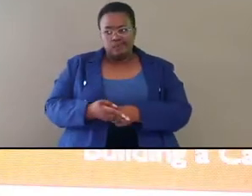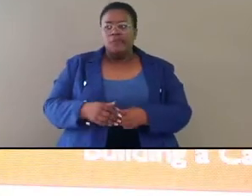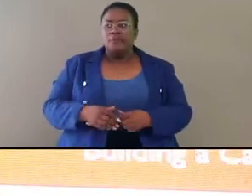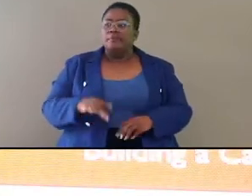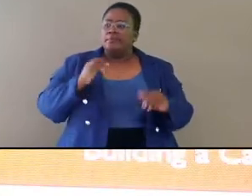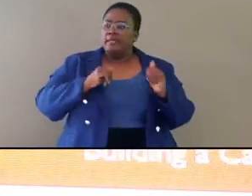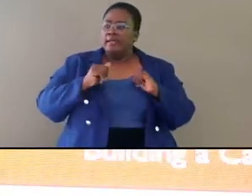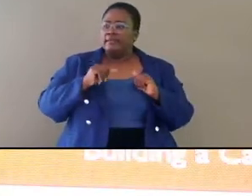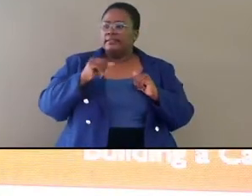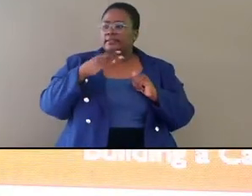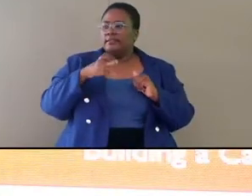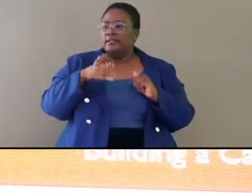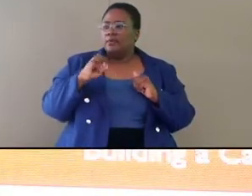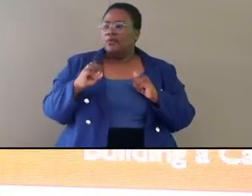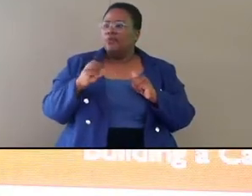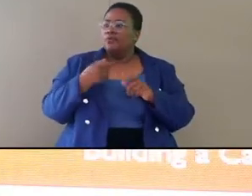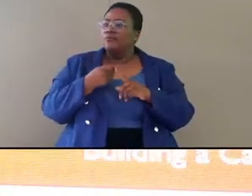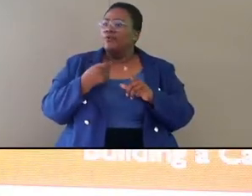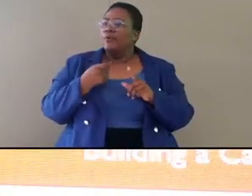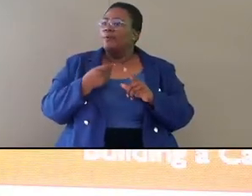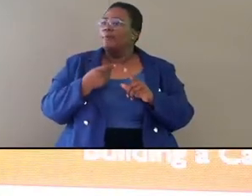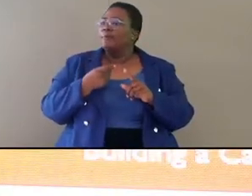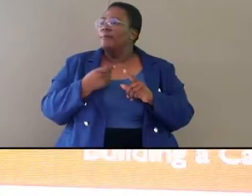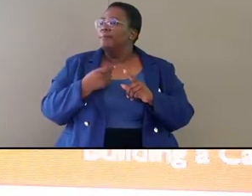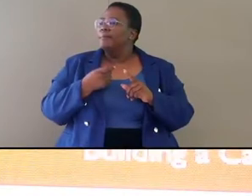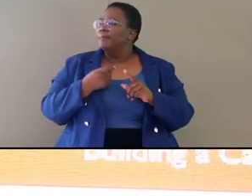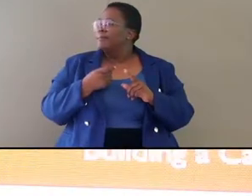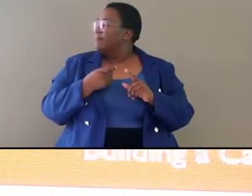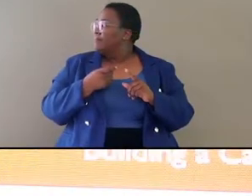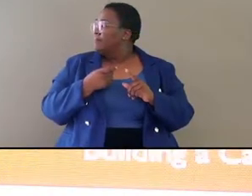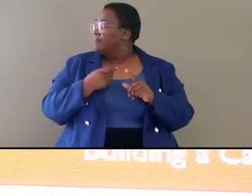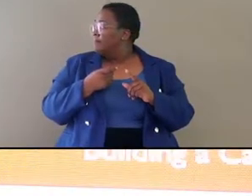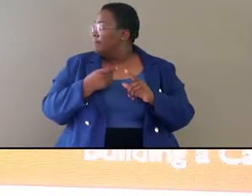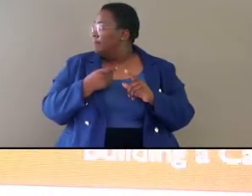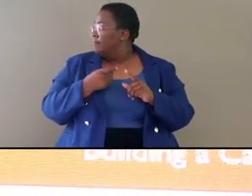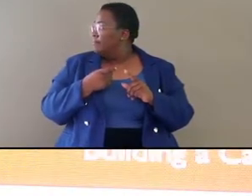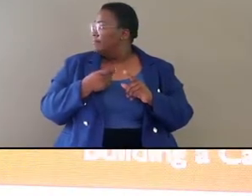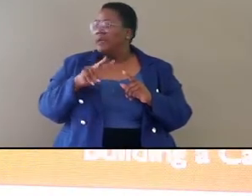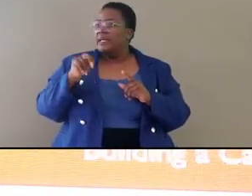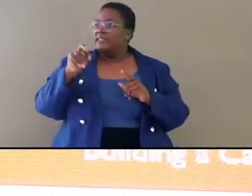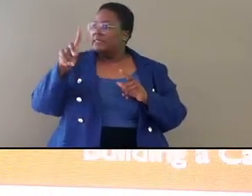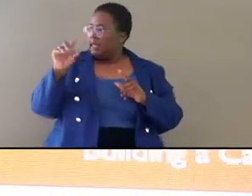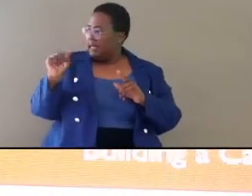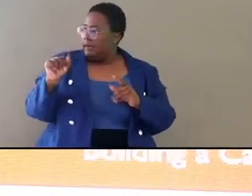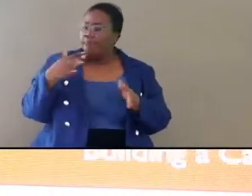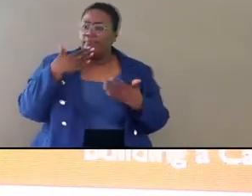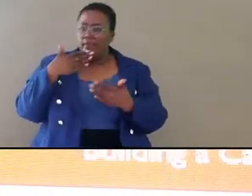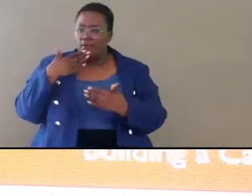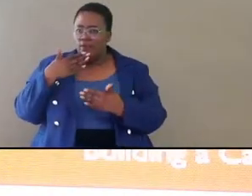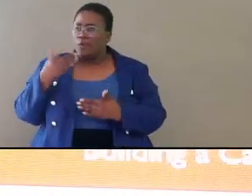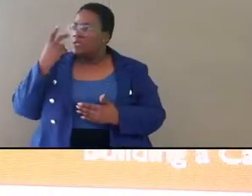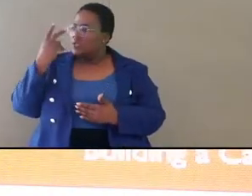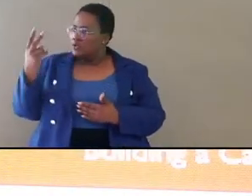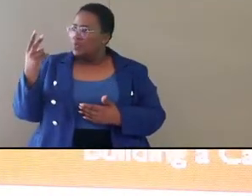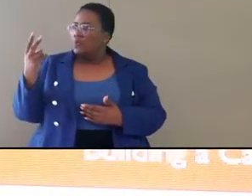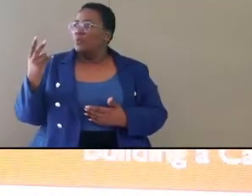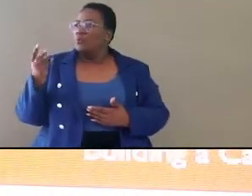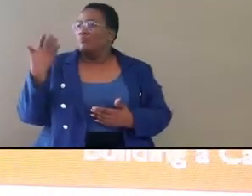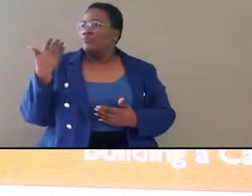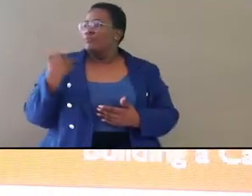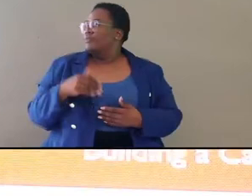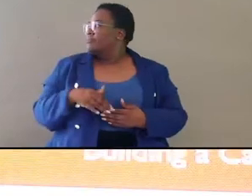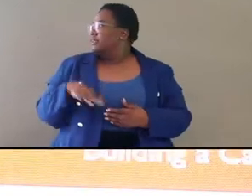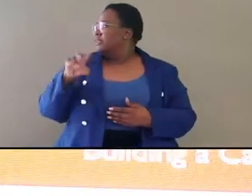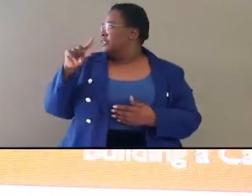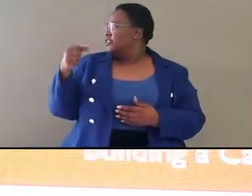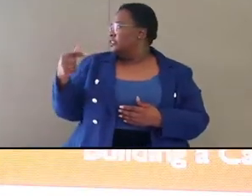CEO from NDA. Thank you, I saw her here. DG,